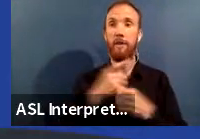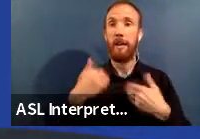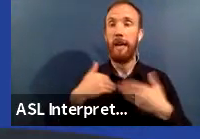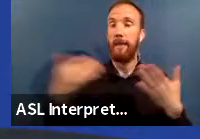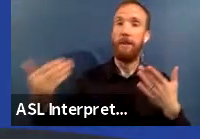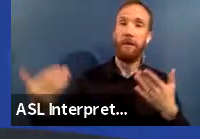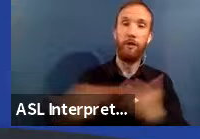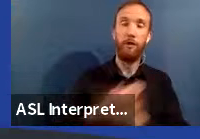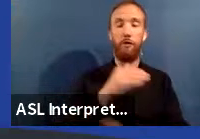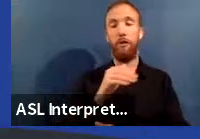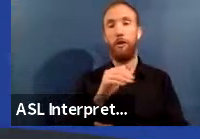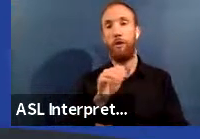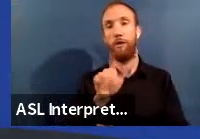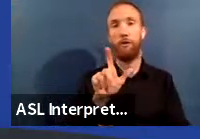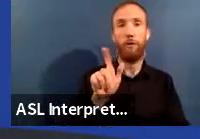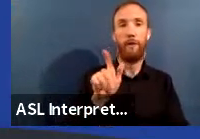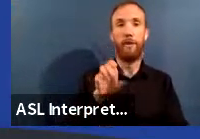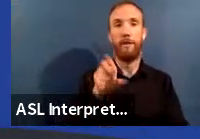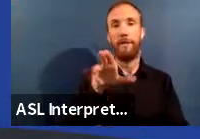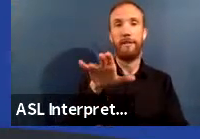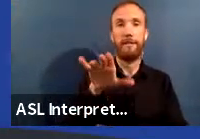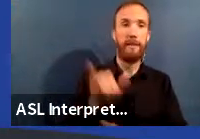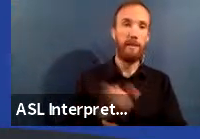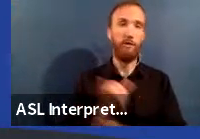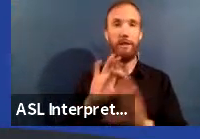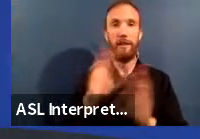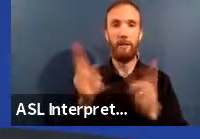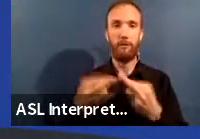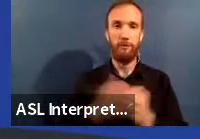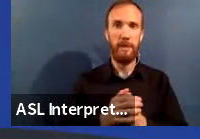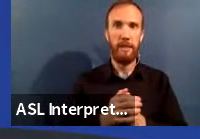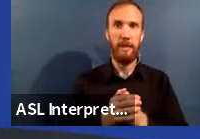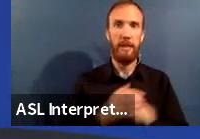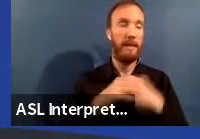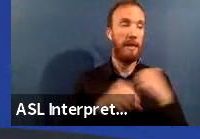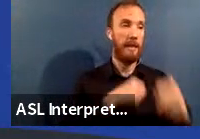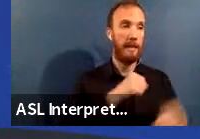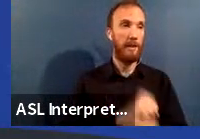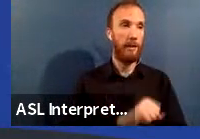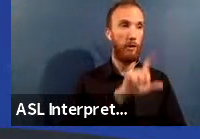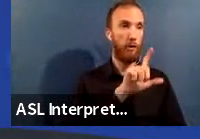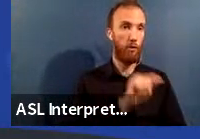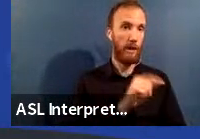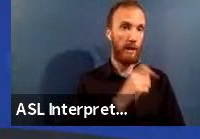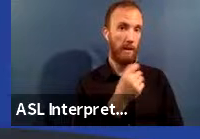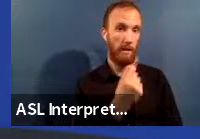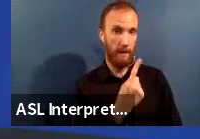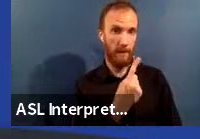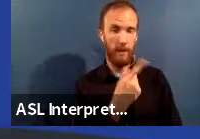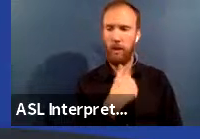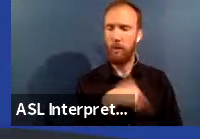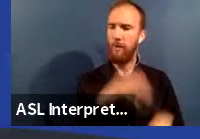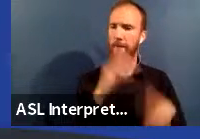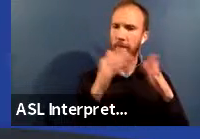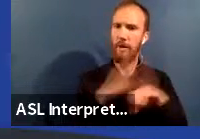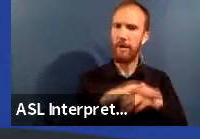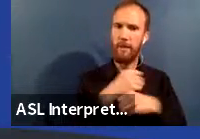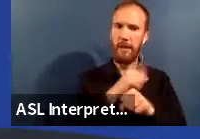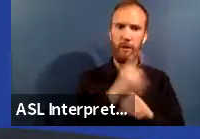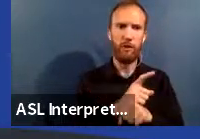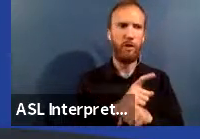21st century learning environment. Since 2011, the district has focused on strengthening neighborhood schools with high